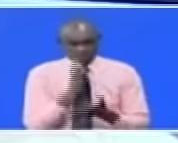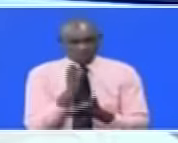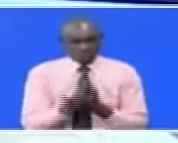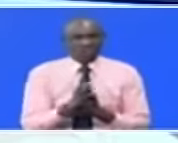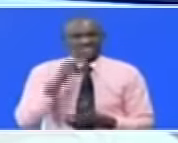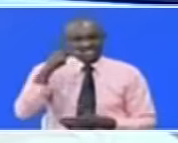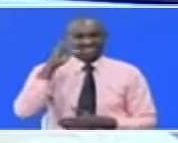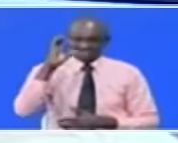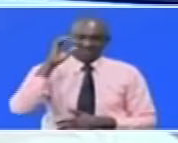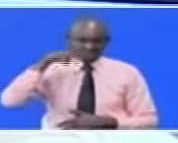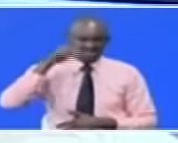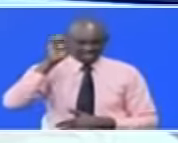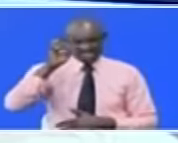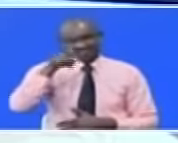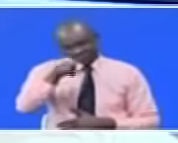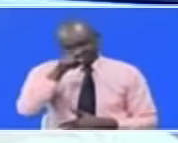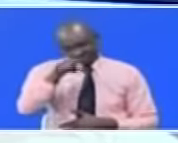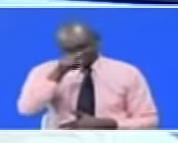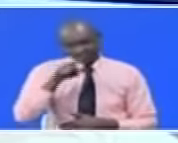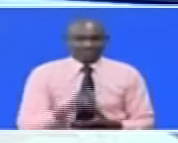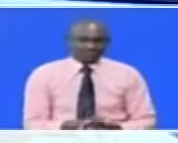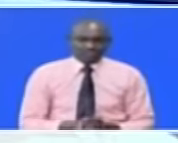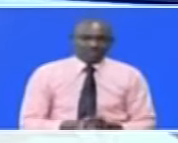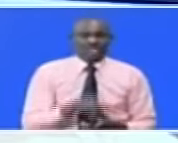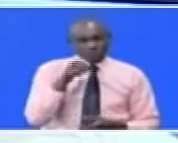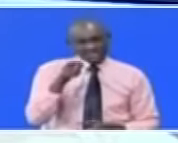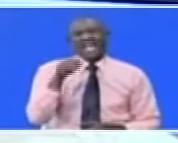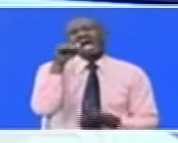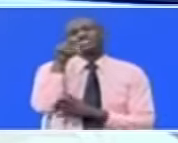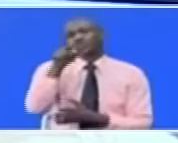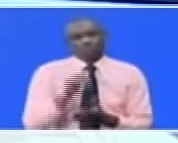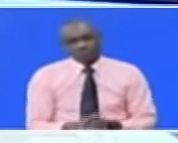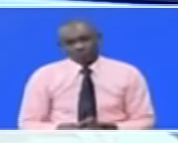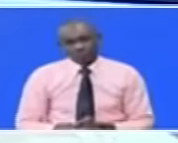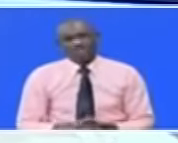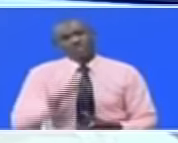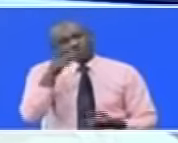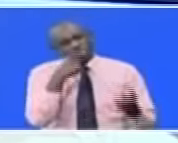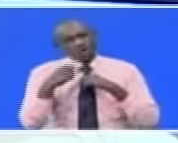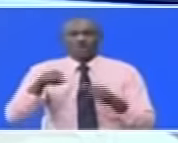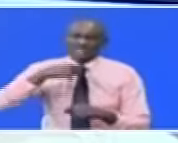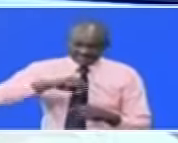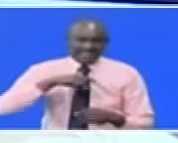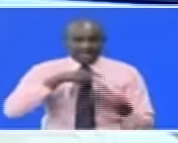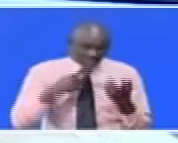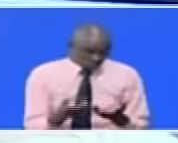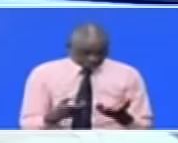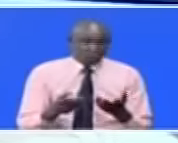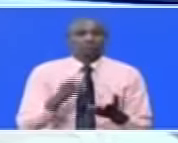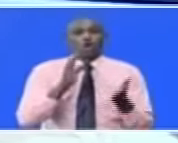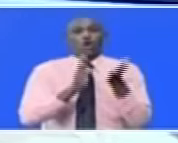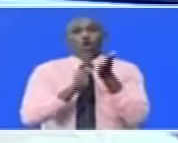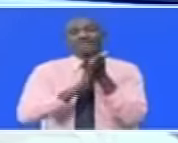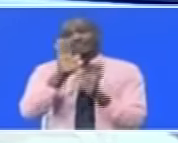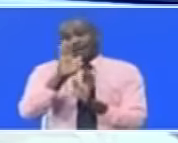KCP examination results that were released today. And of course, we had asked you to talk to us about your comment